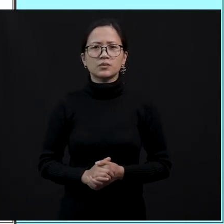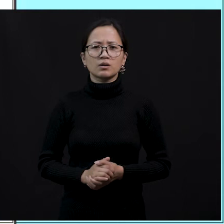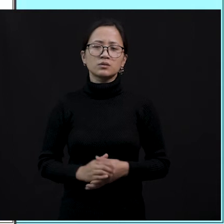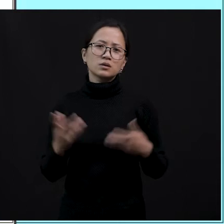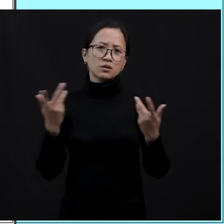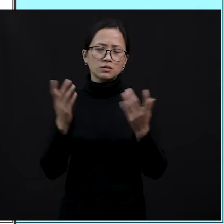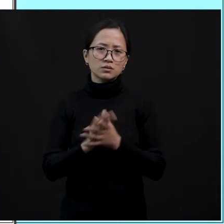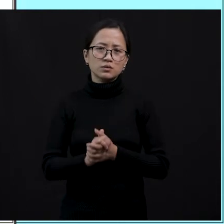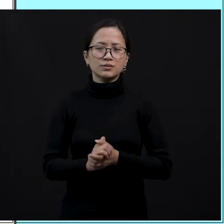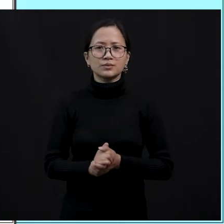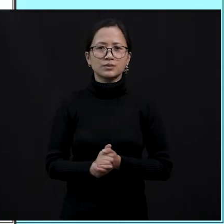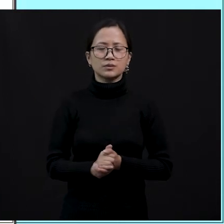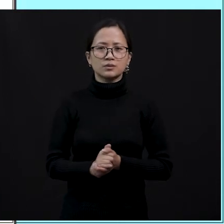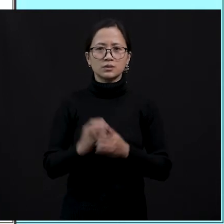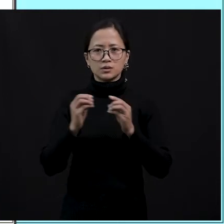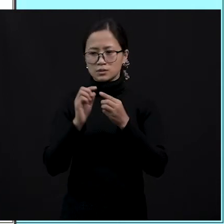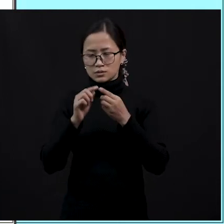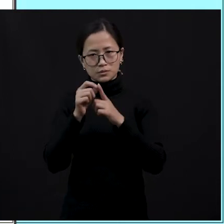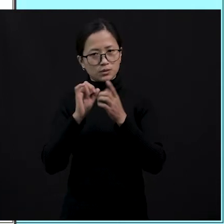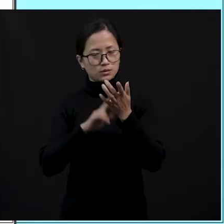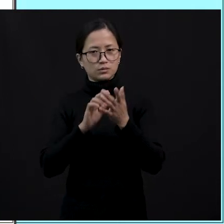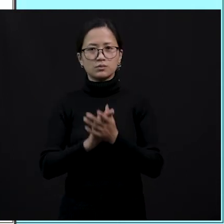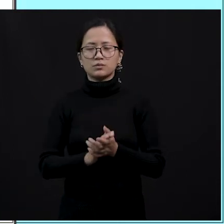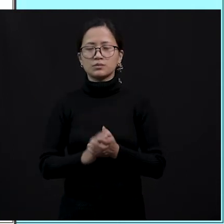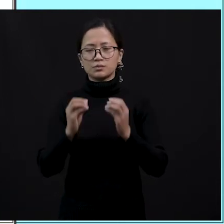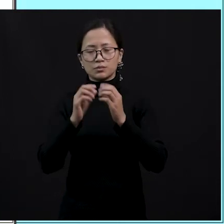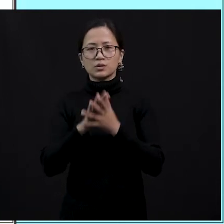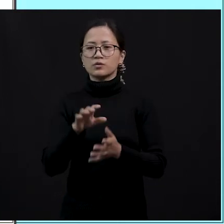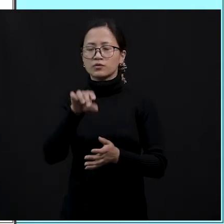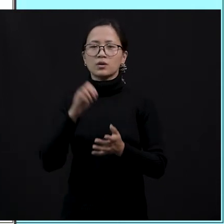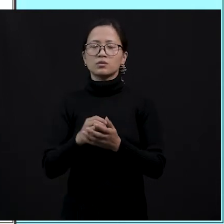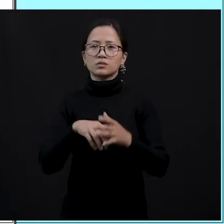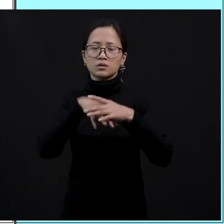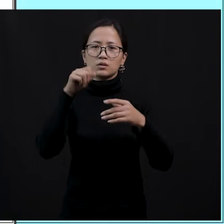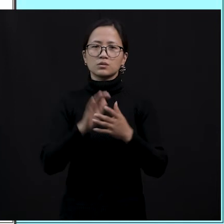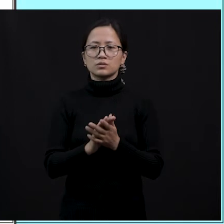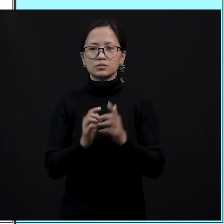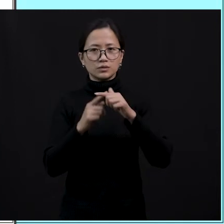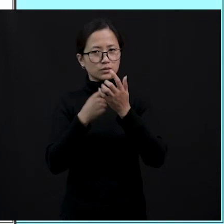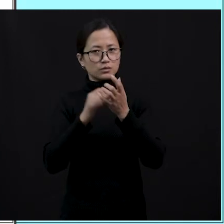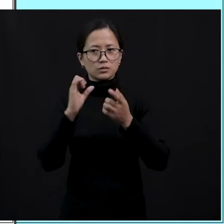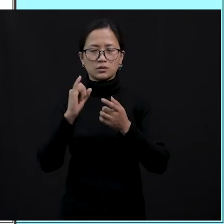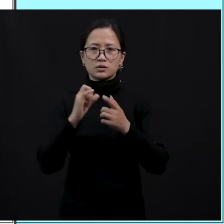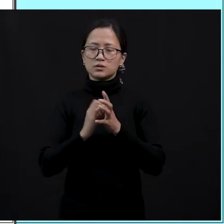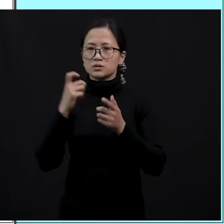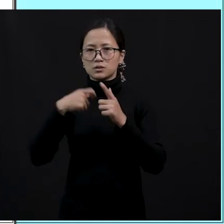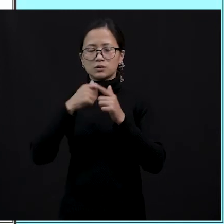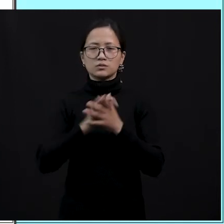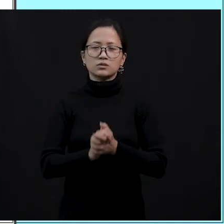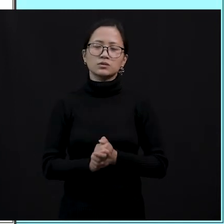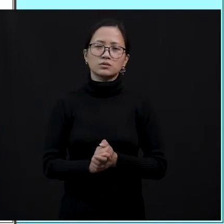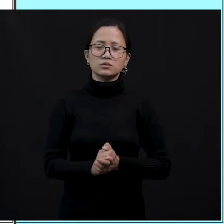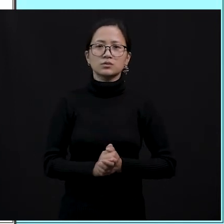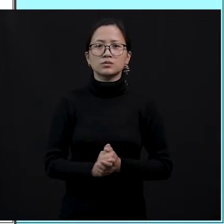How do you think Bepin Babu reacted when he found out that Chunilal had tricked him? I'm sure you would take